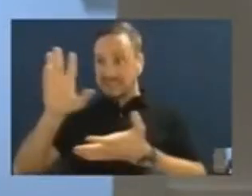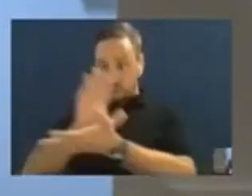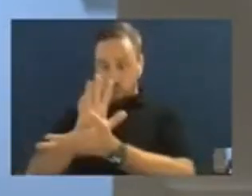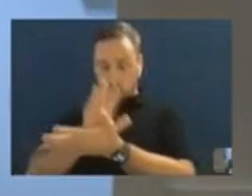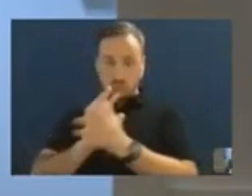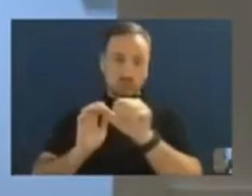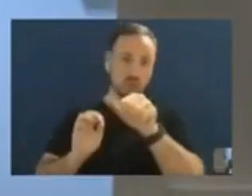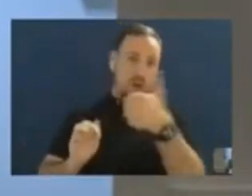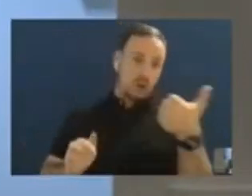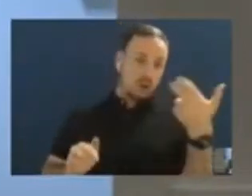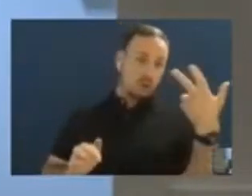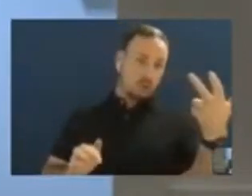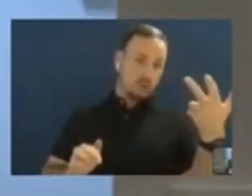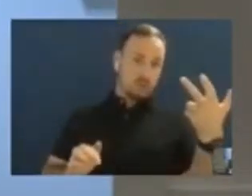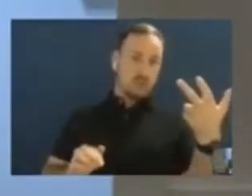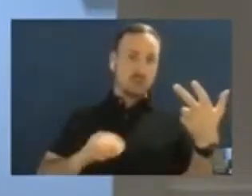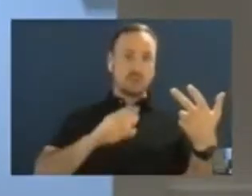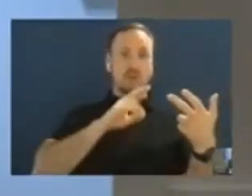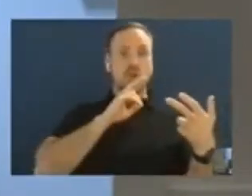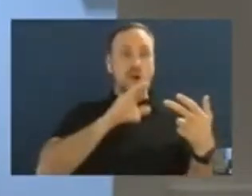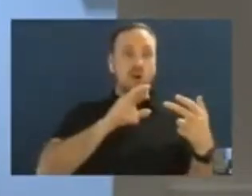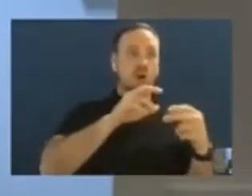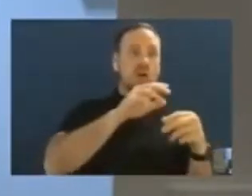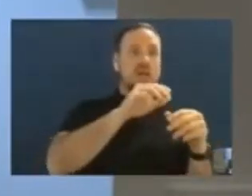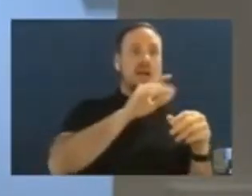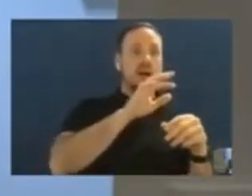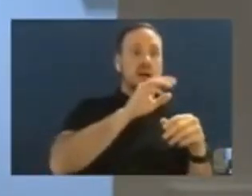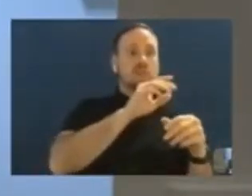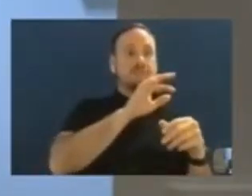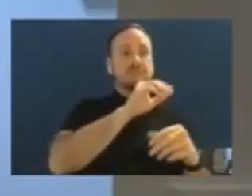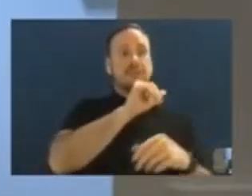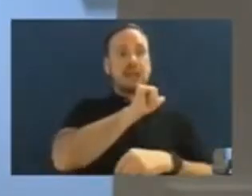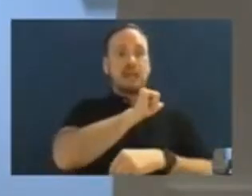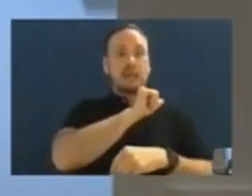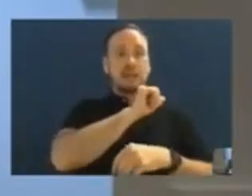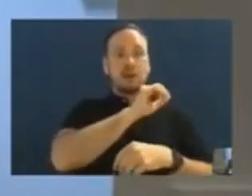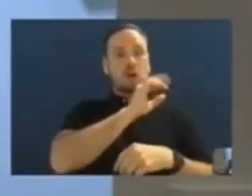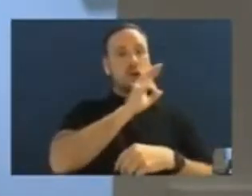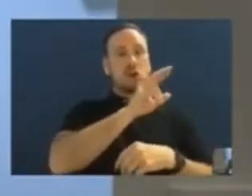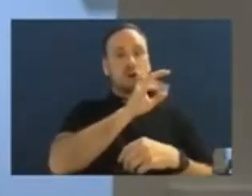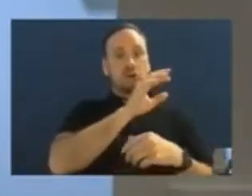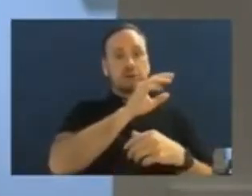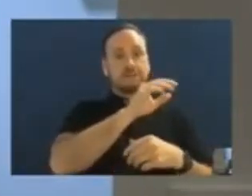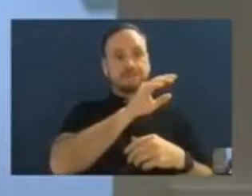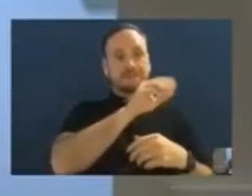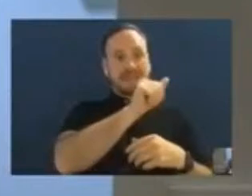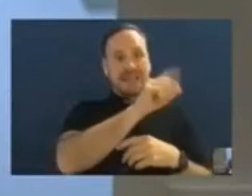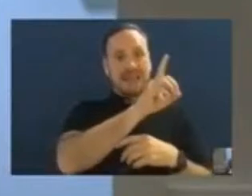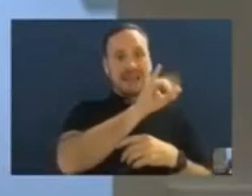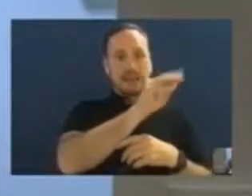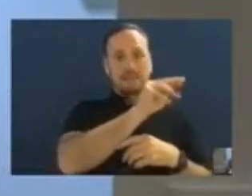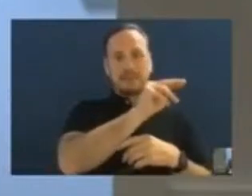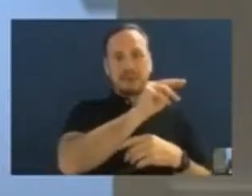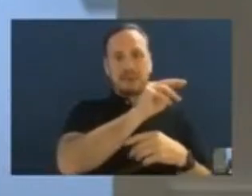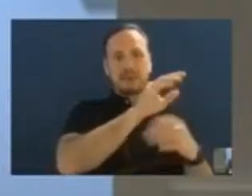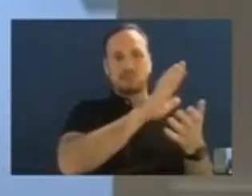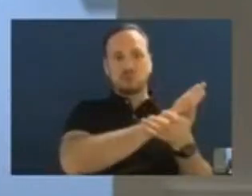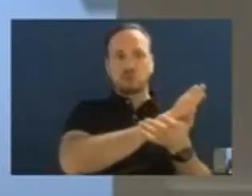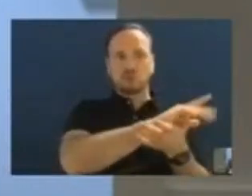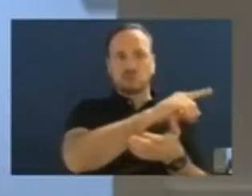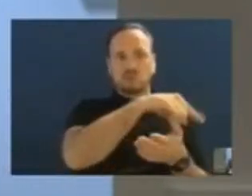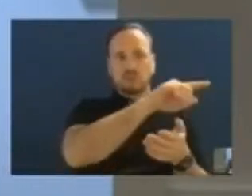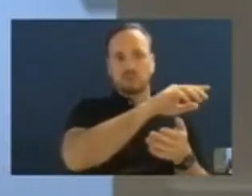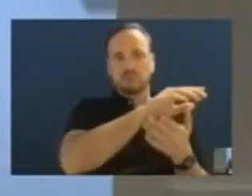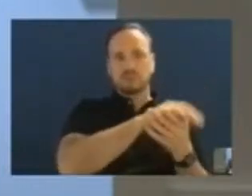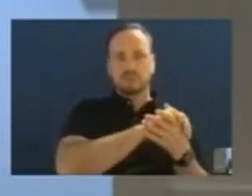SPA, which now is an administrative location, if you recall. The Leadership Academy, if you've never heard of that, it's